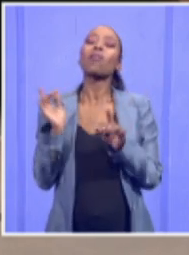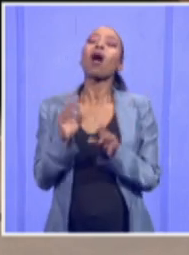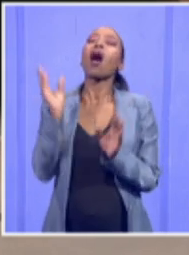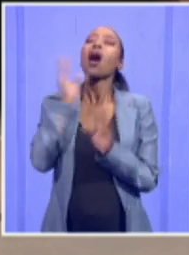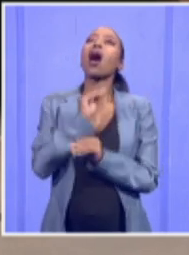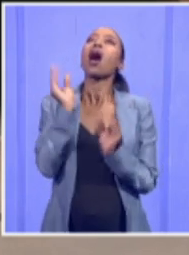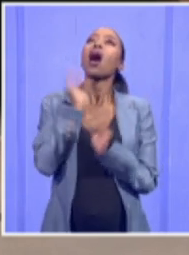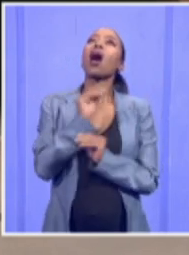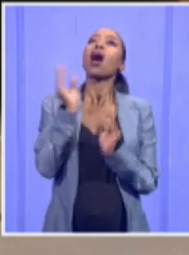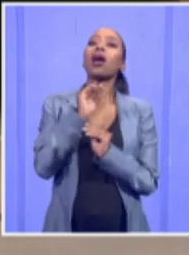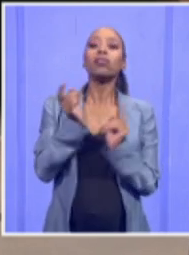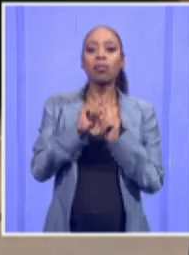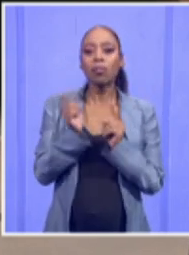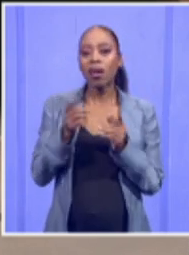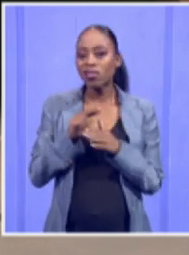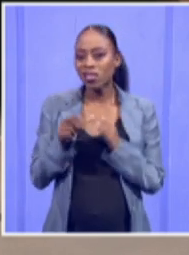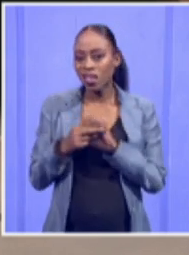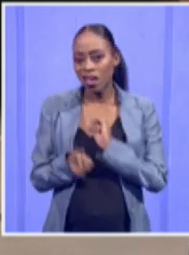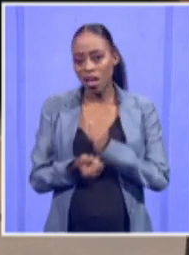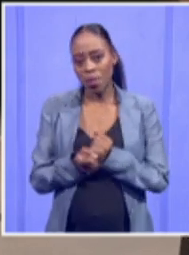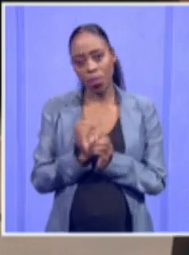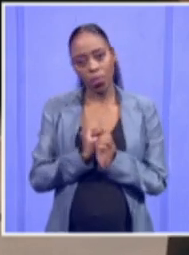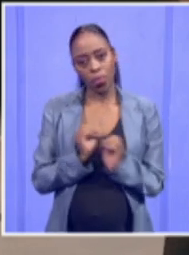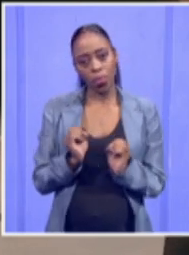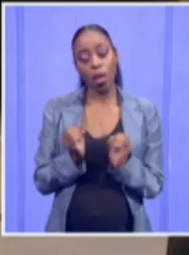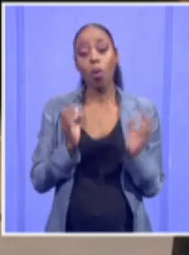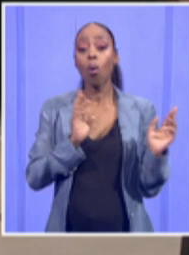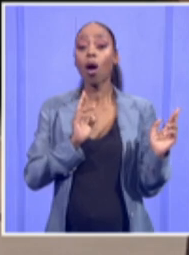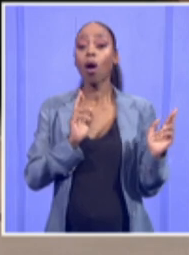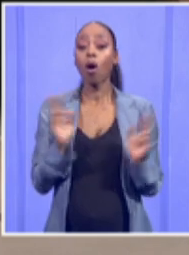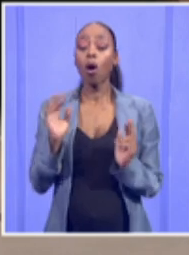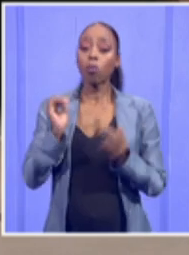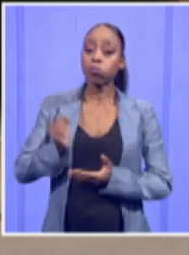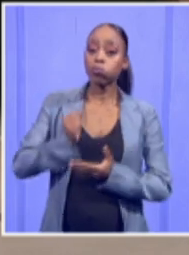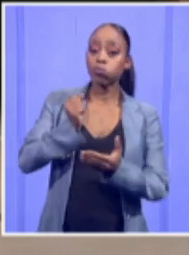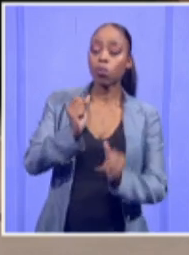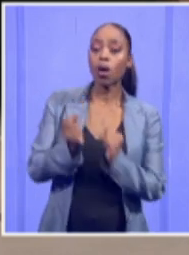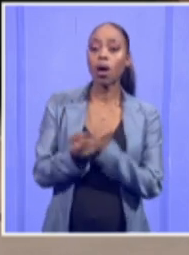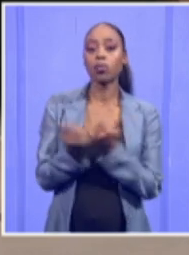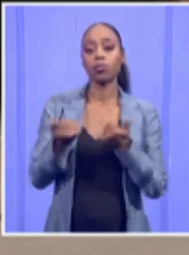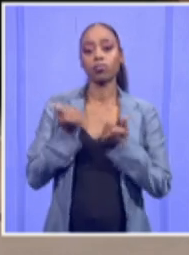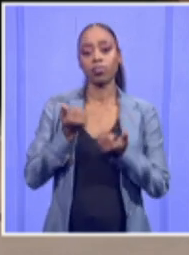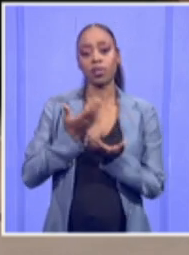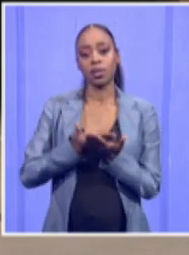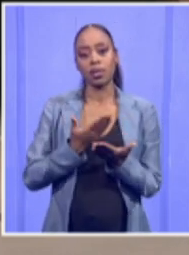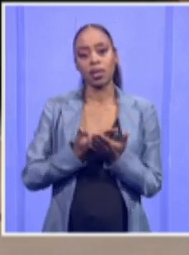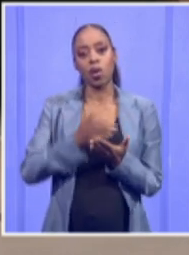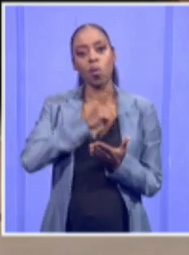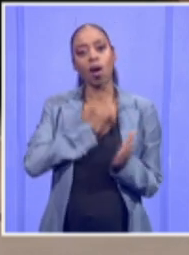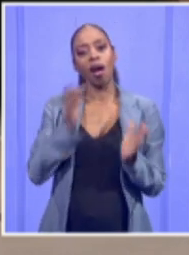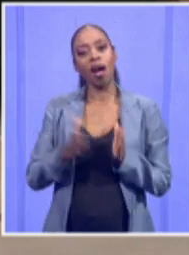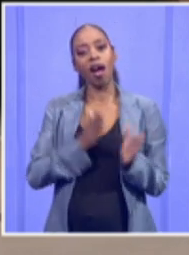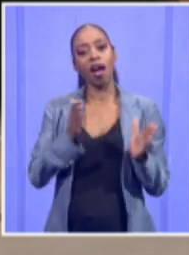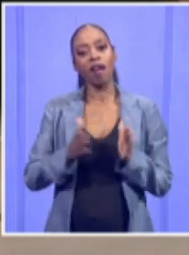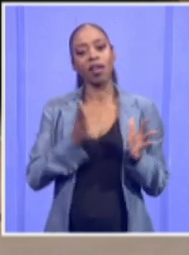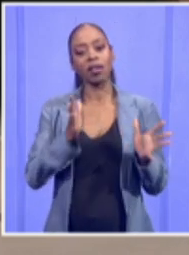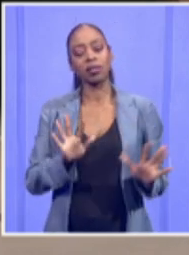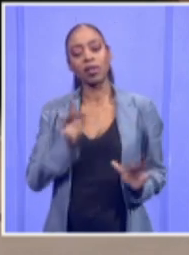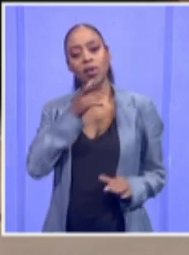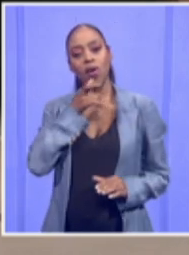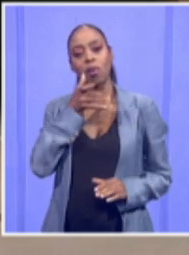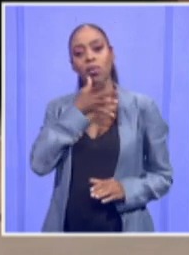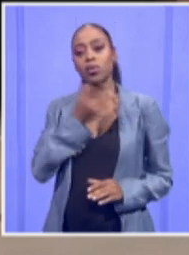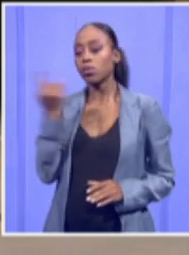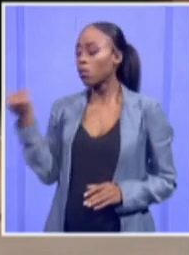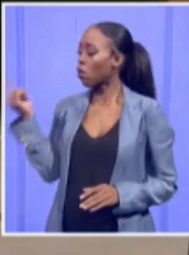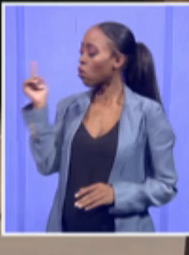Naledi. And we are hoping to see that investments being made. That's what they are saying as the organizers. But let me bring in the MEC